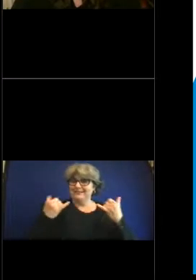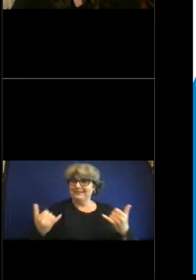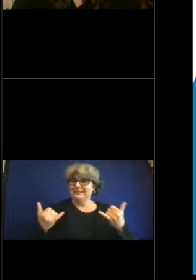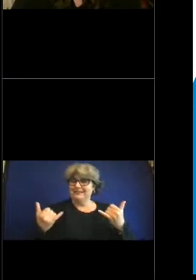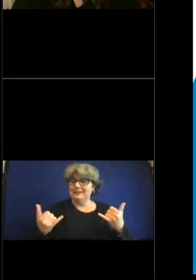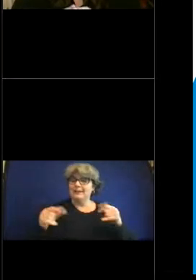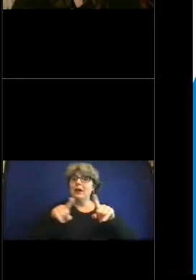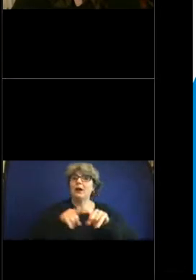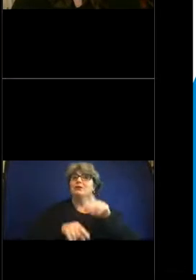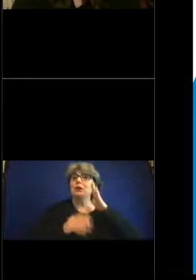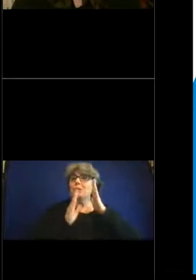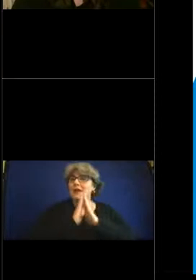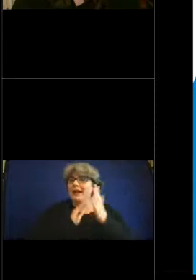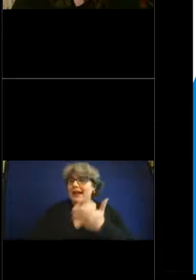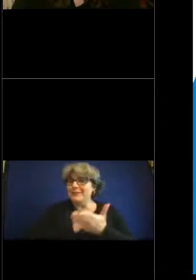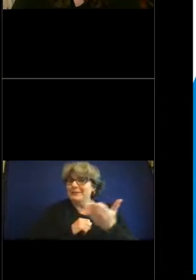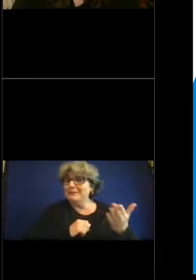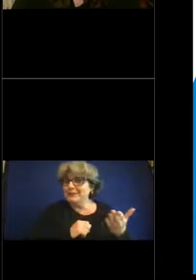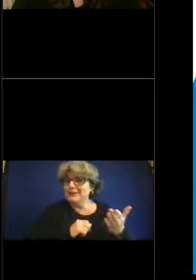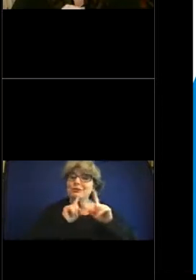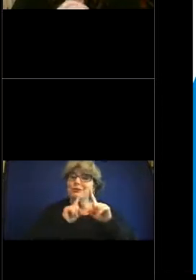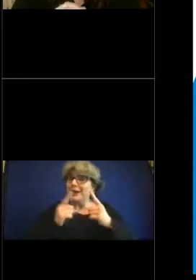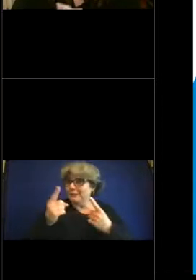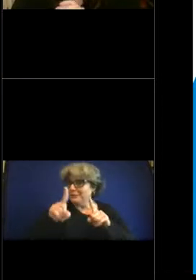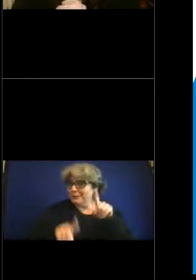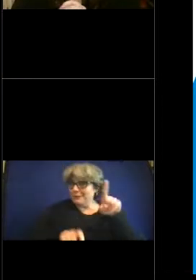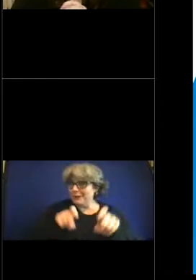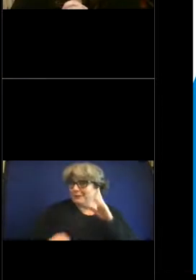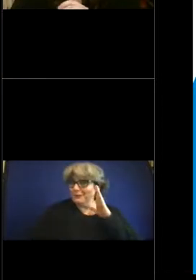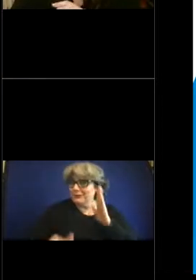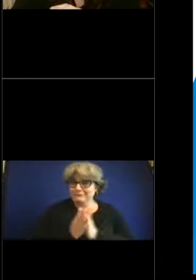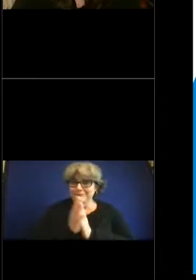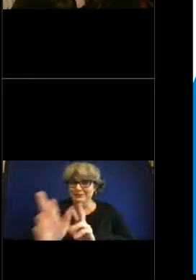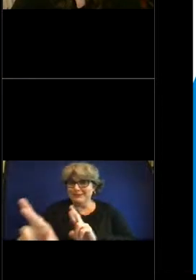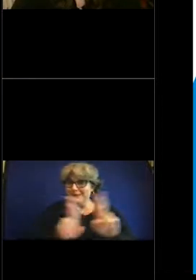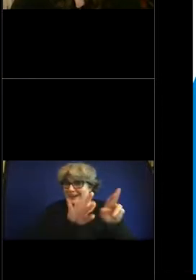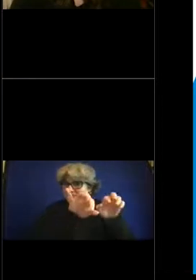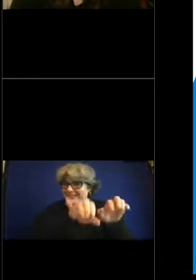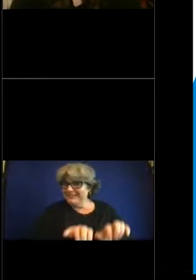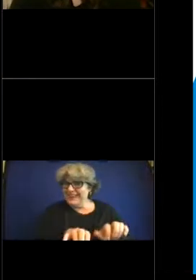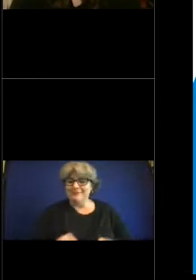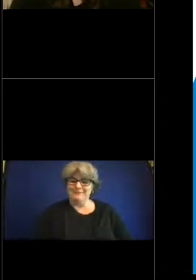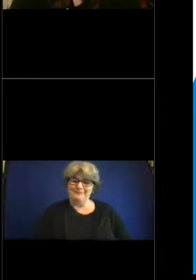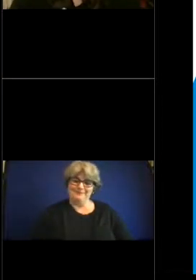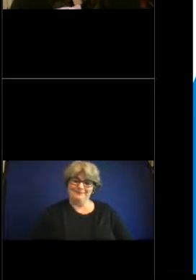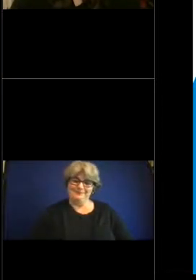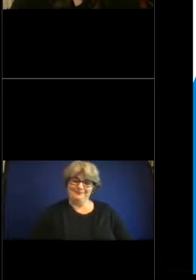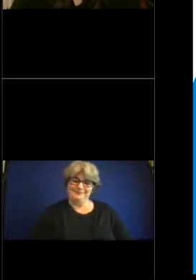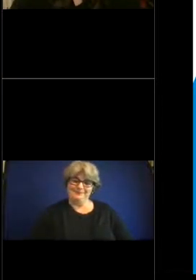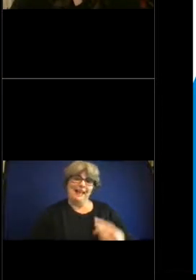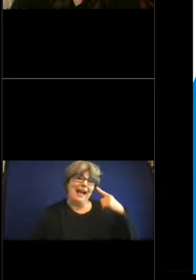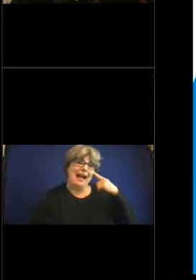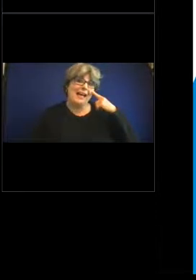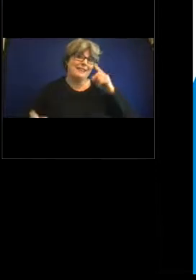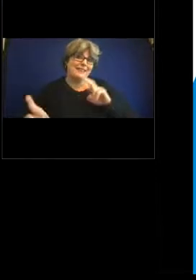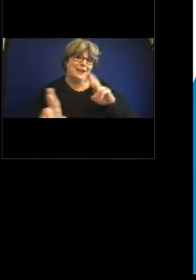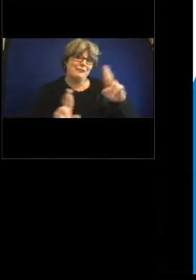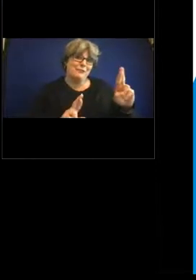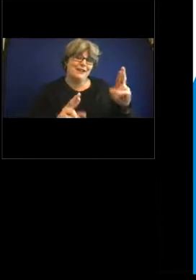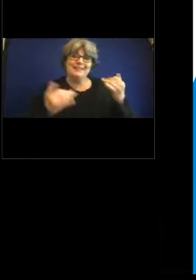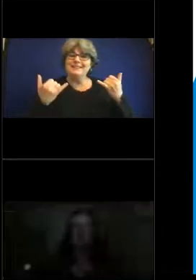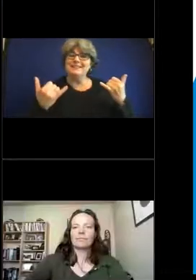also going to ask you to answer some questions, so get ready to type. All right, I think I'm all set, so I'm